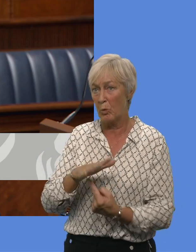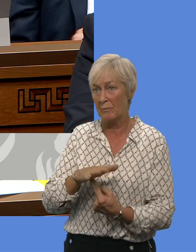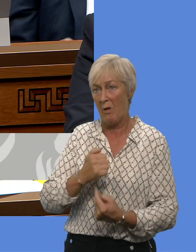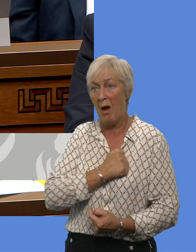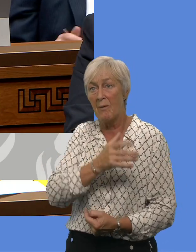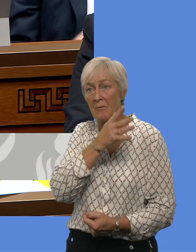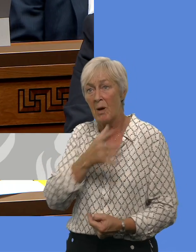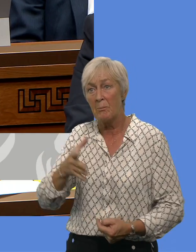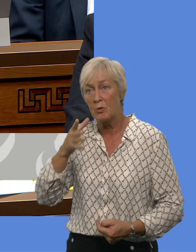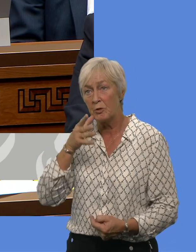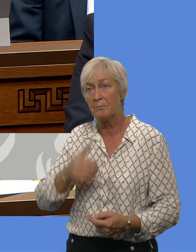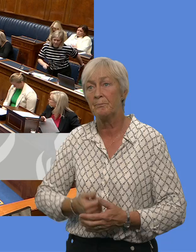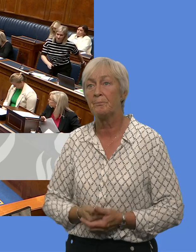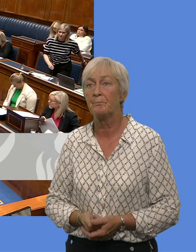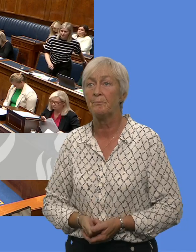economy. Nicola Brogan.